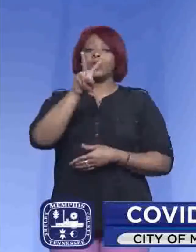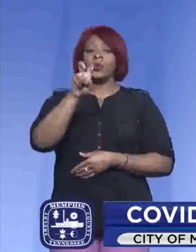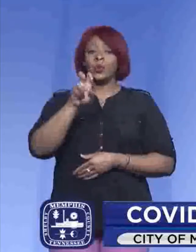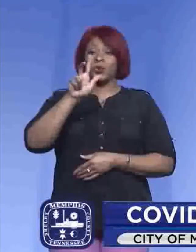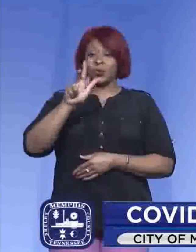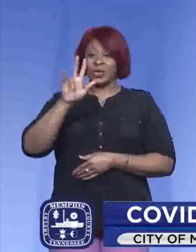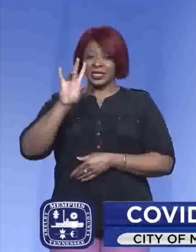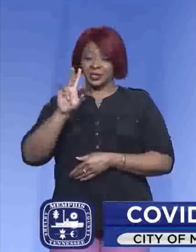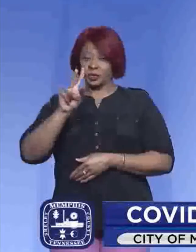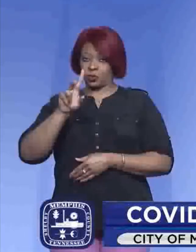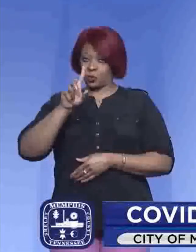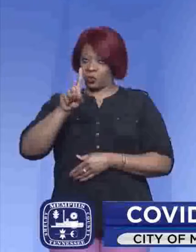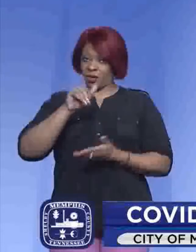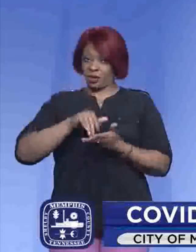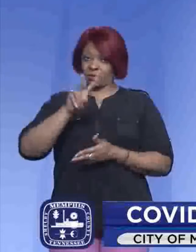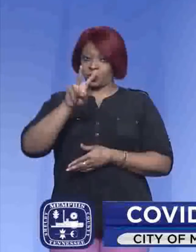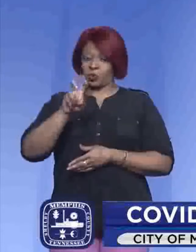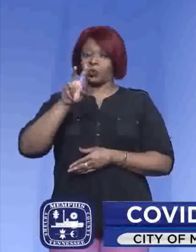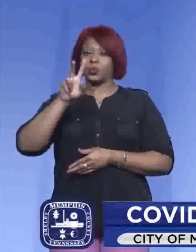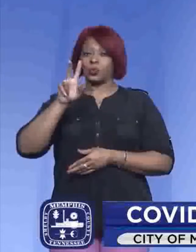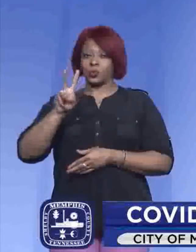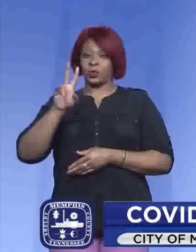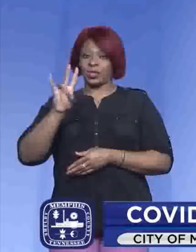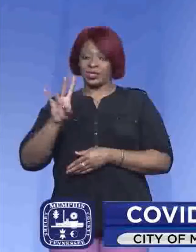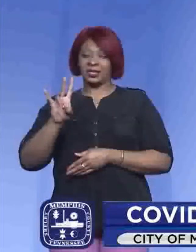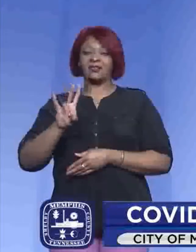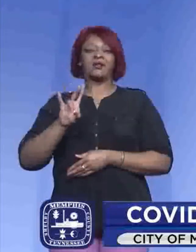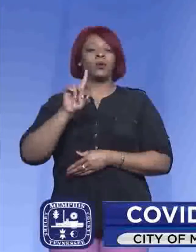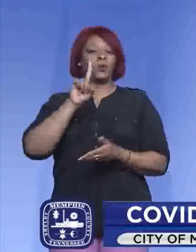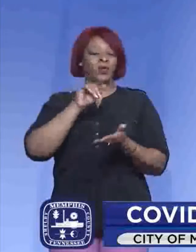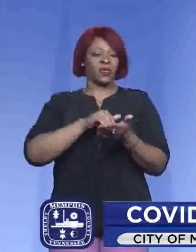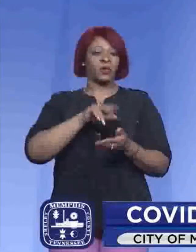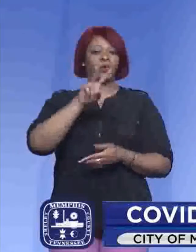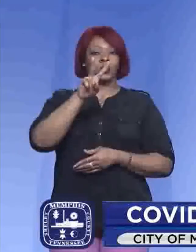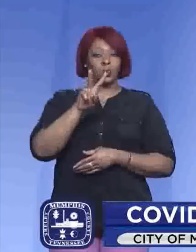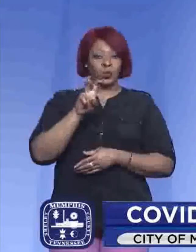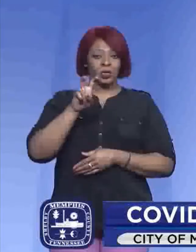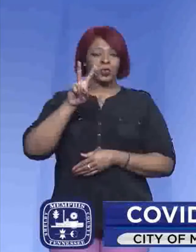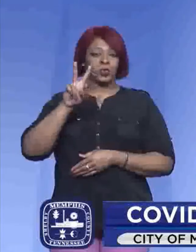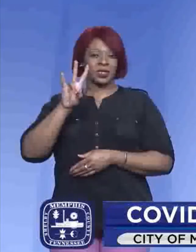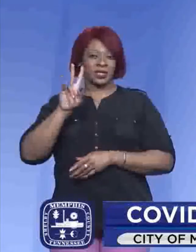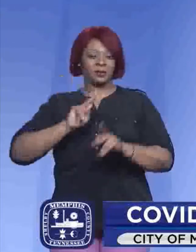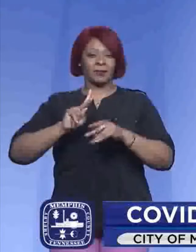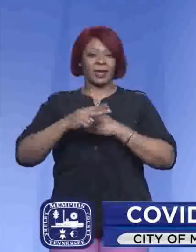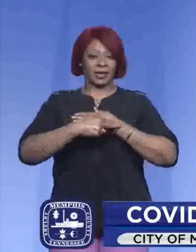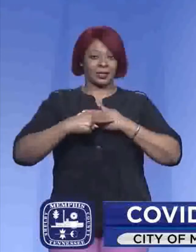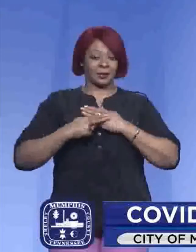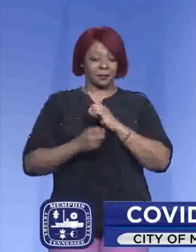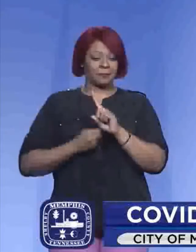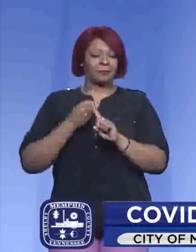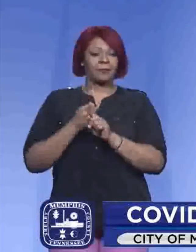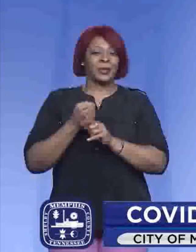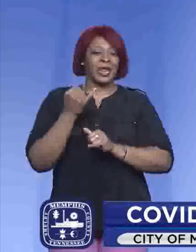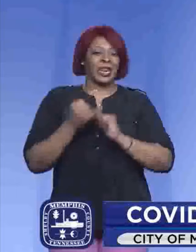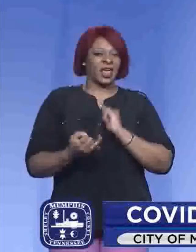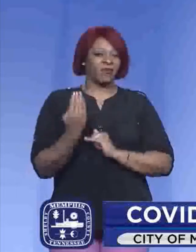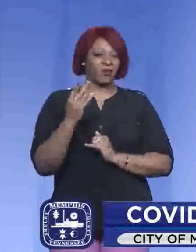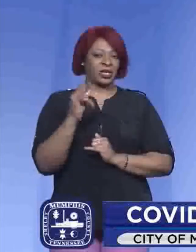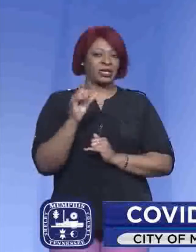1,227 active cases, meaning 1,227 people have been diagnosed in the last 14 days.